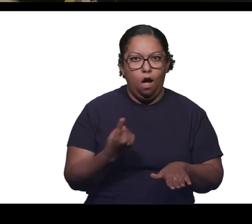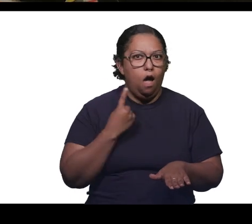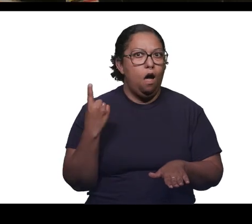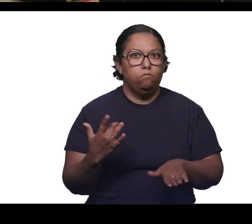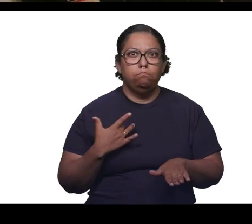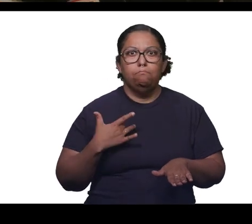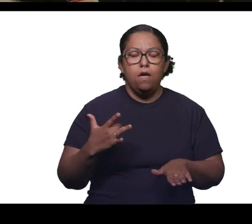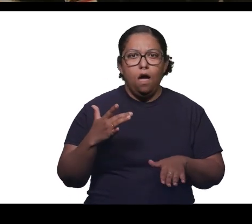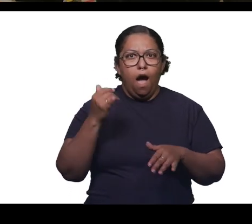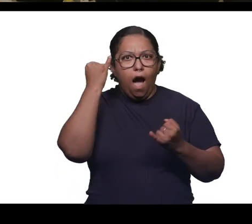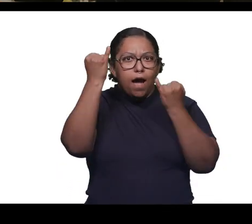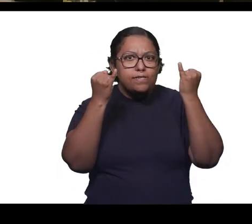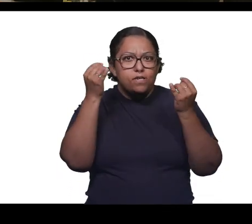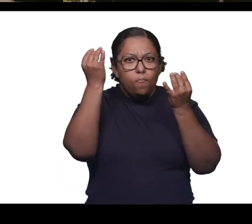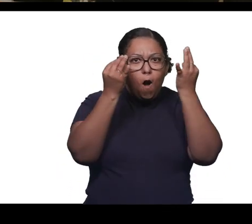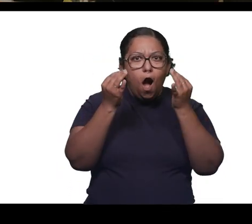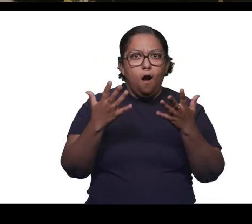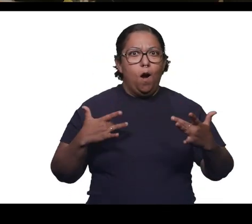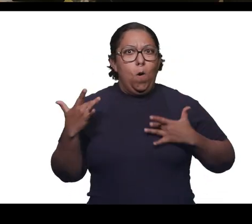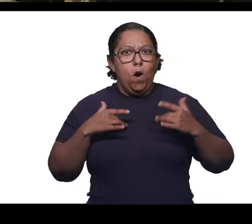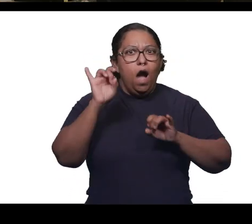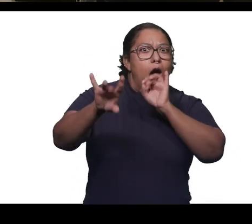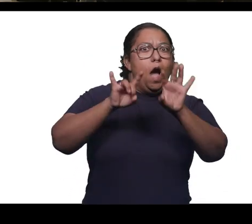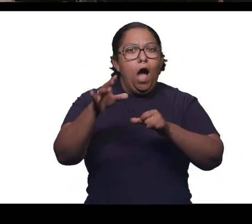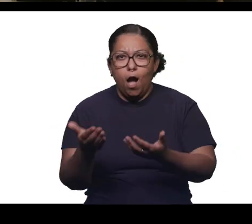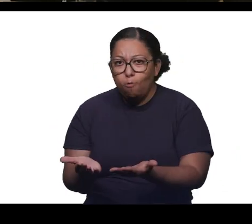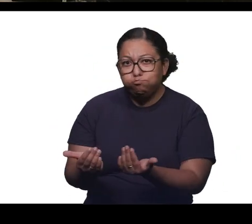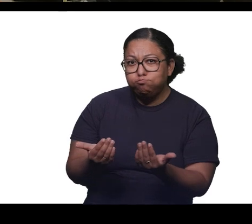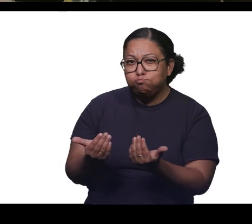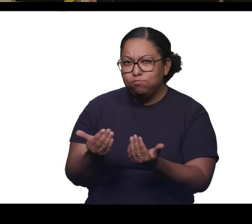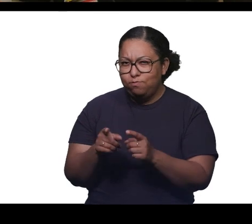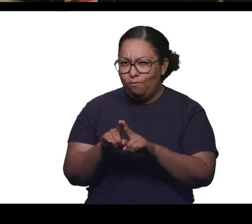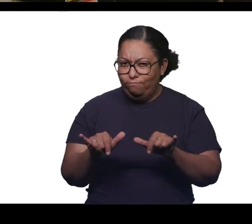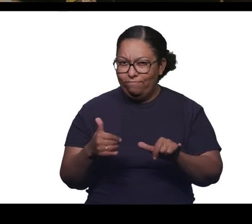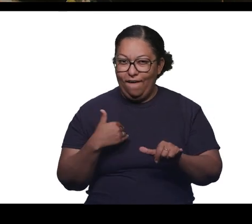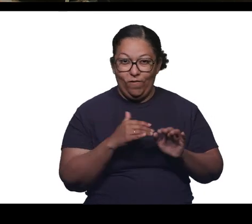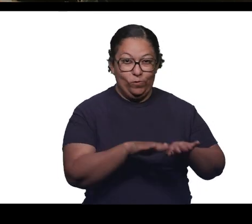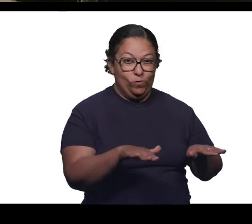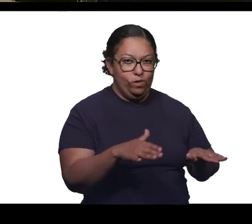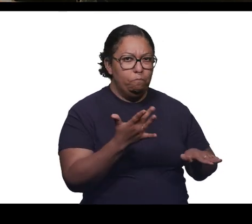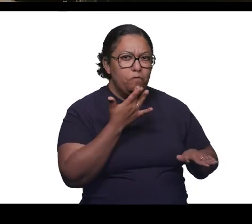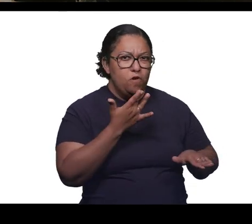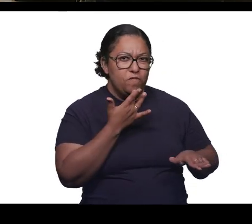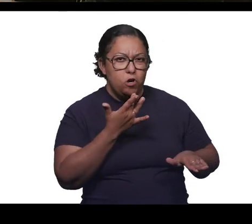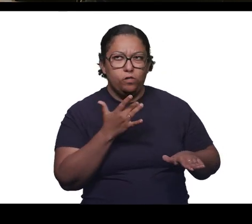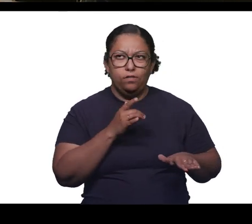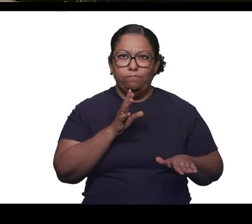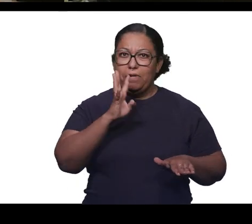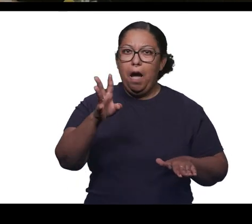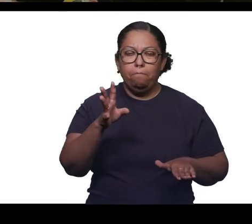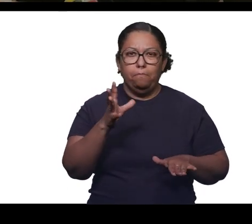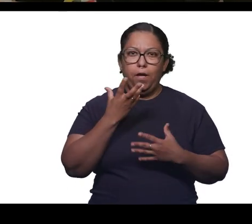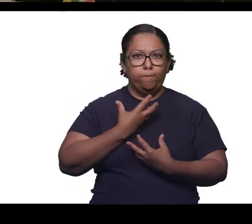to share with you. But you might also have children that prefer to not speak up. But that doesn't mean they're not engaging with